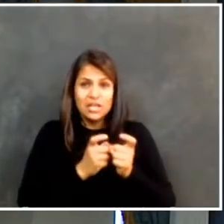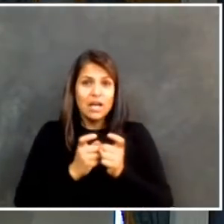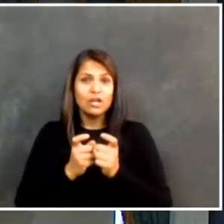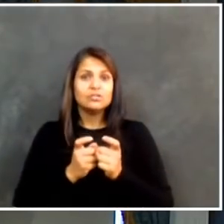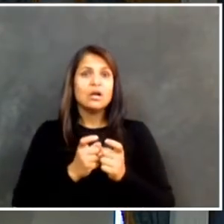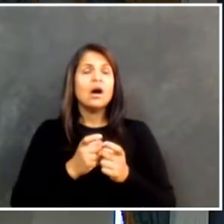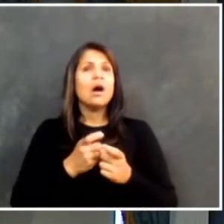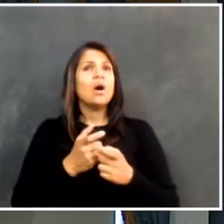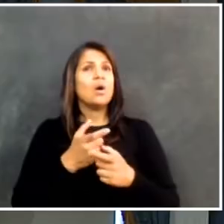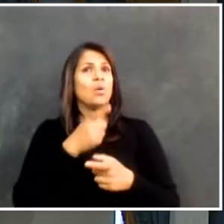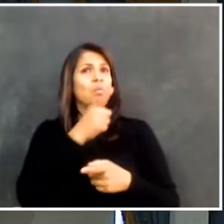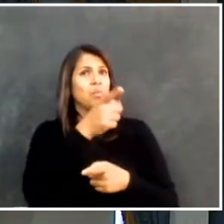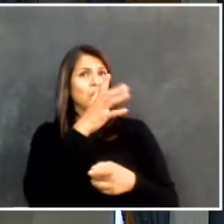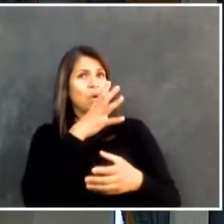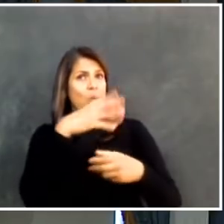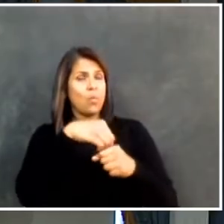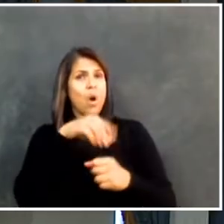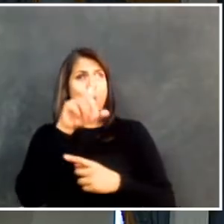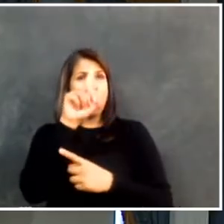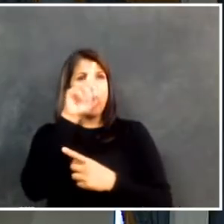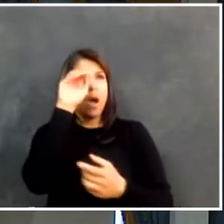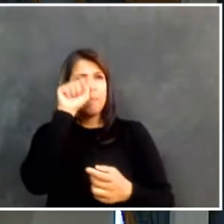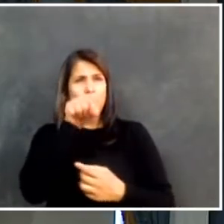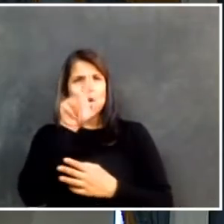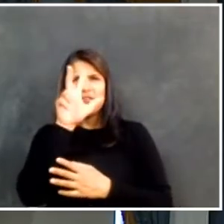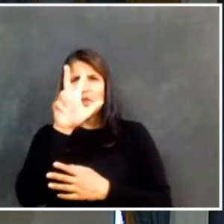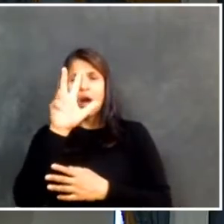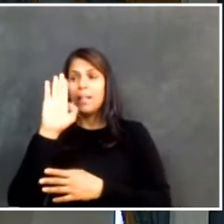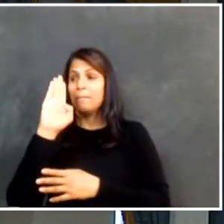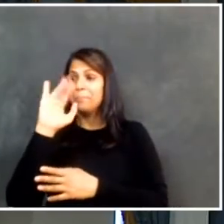billion in cuts. The